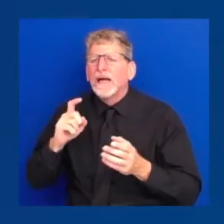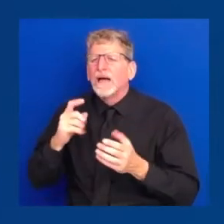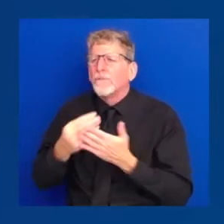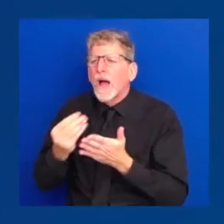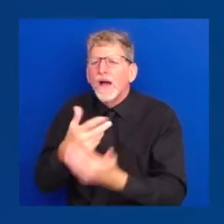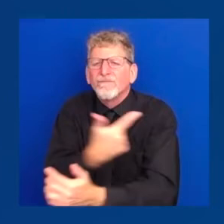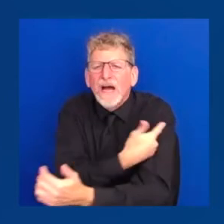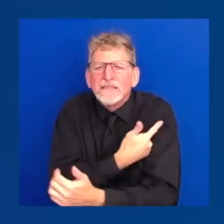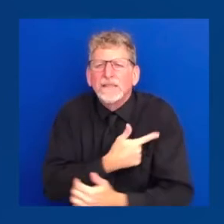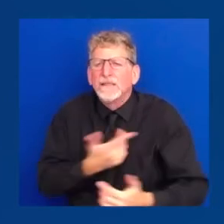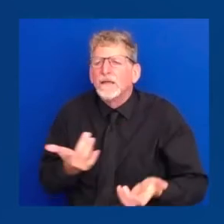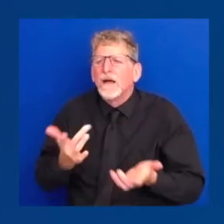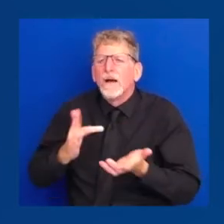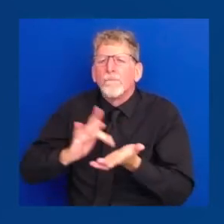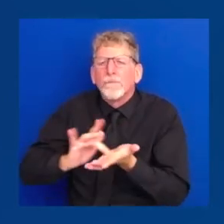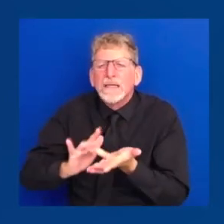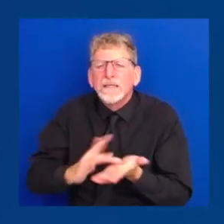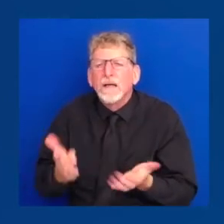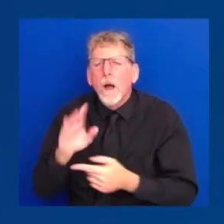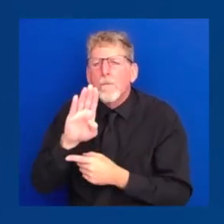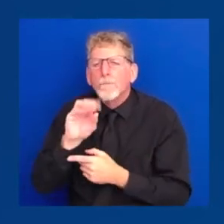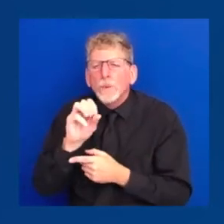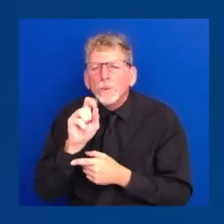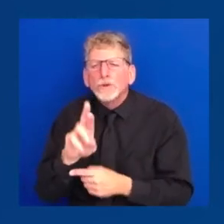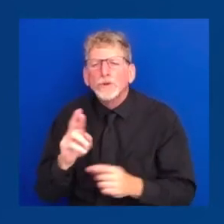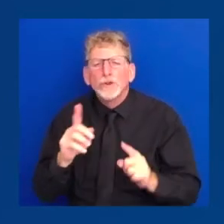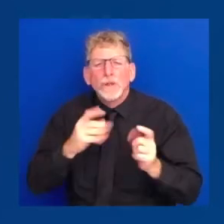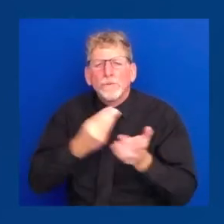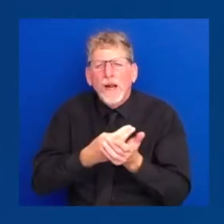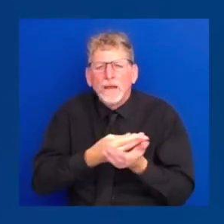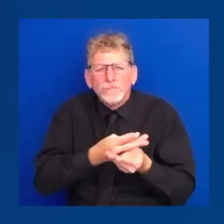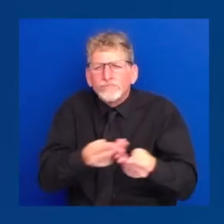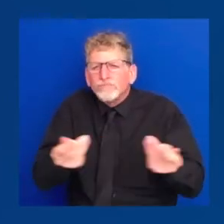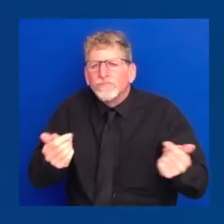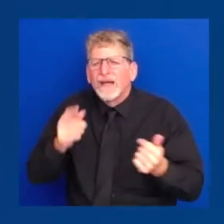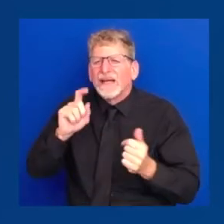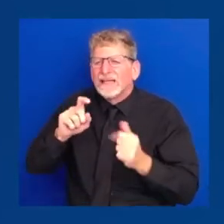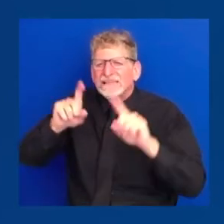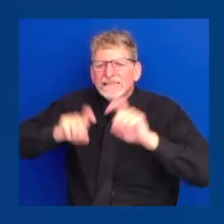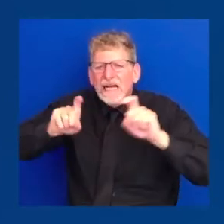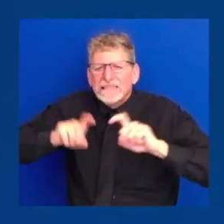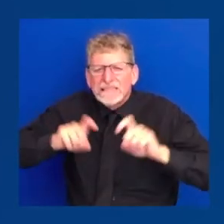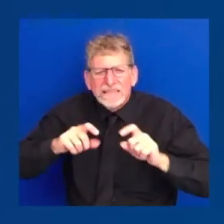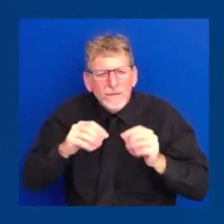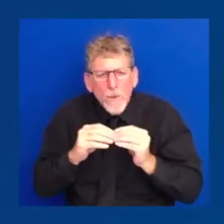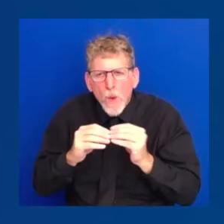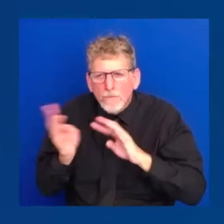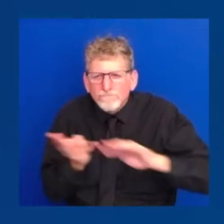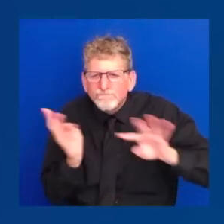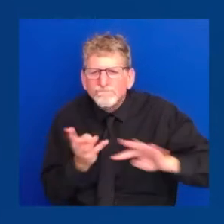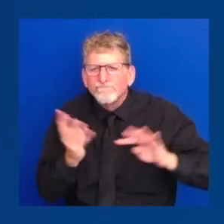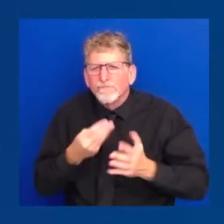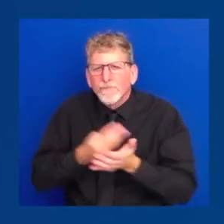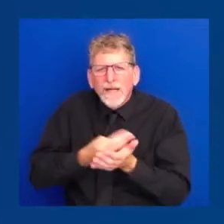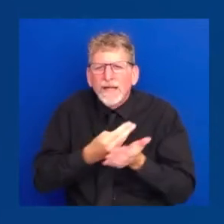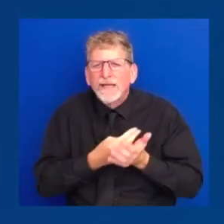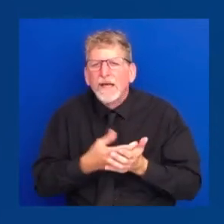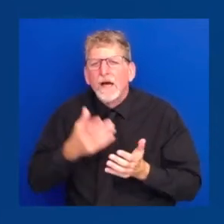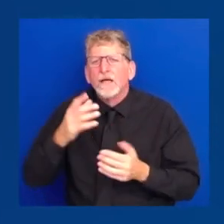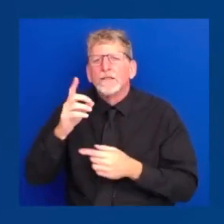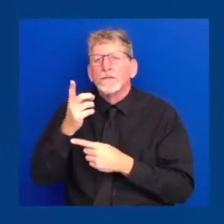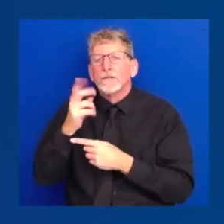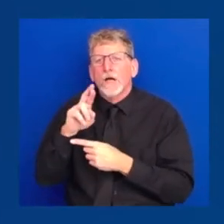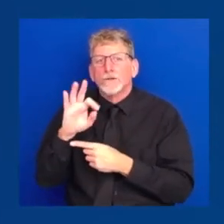boosters, sustaining the testing capacity in the country, investing, as Dr. Fauci talked about, in research and development